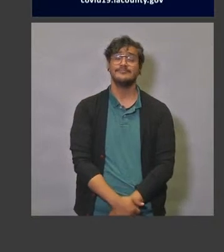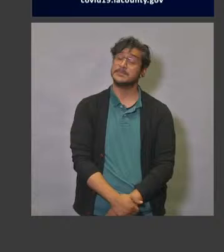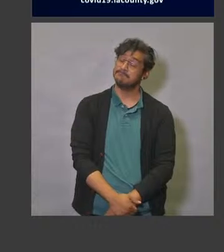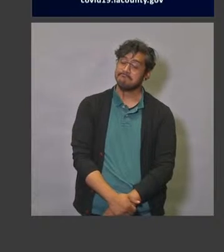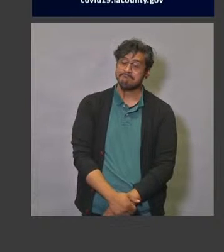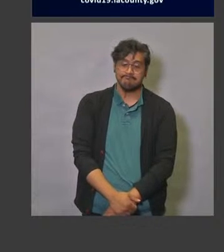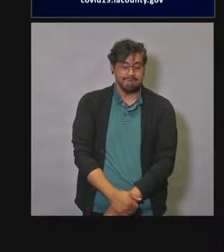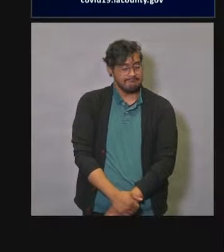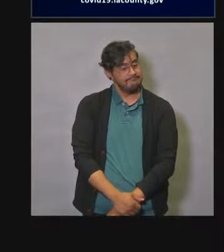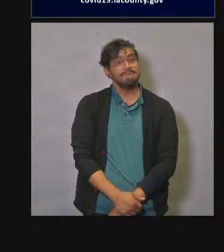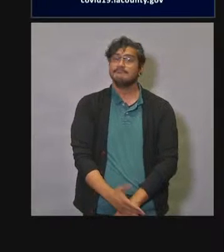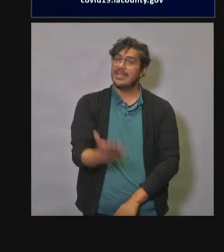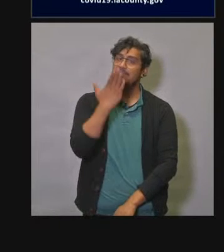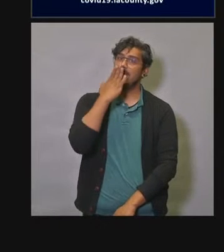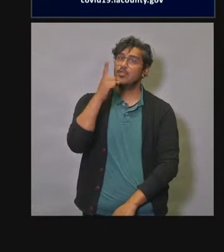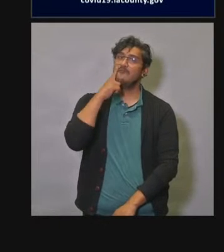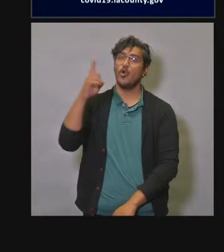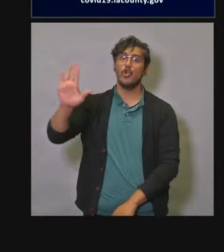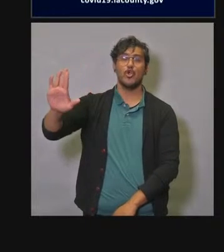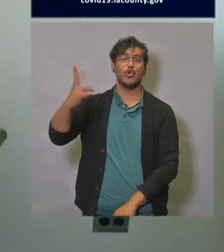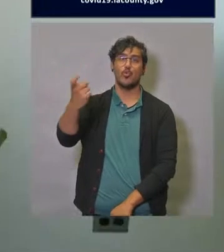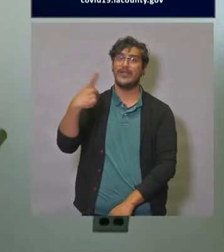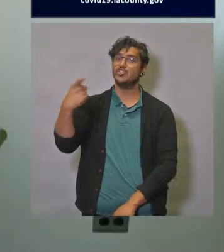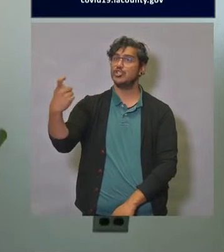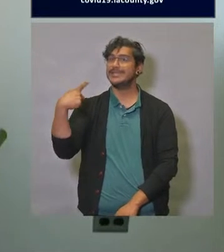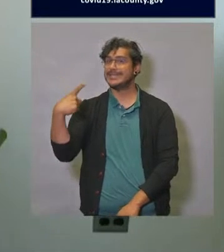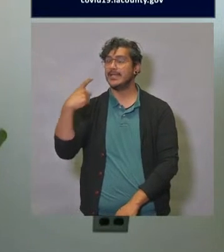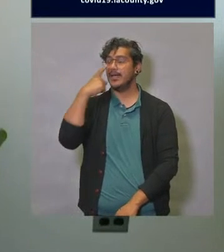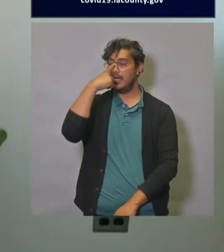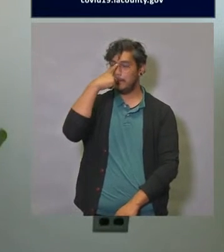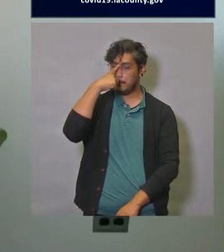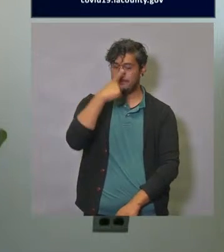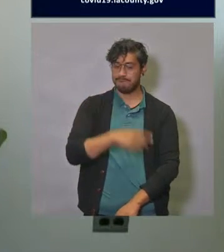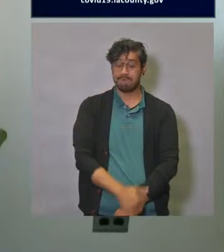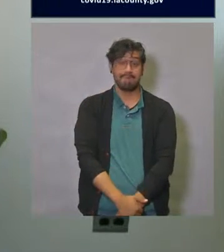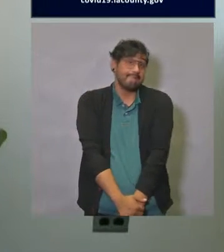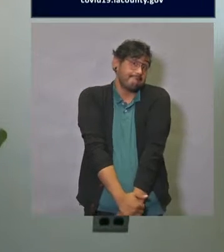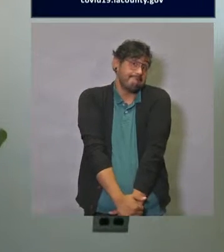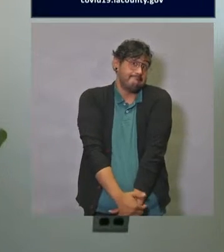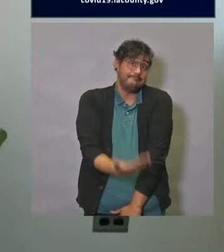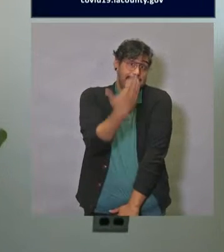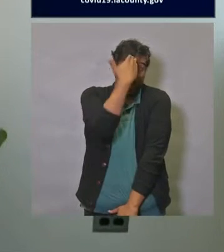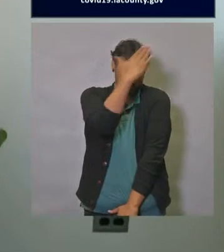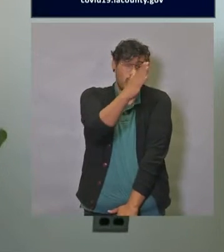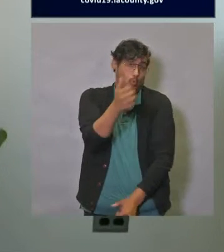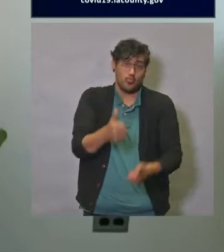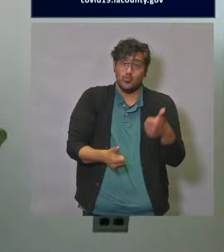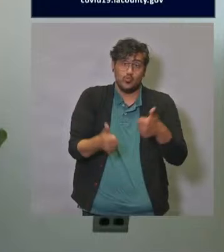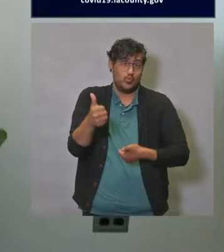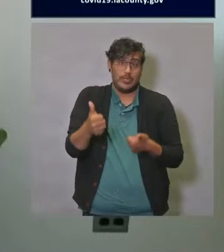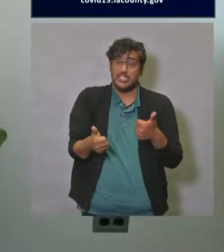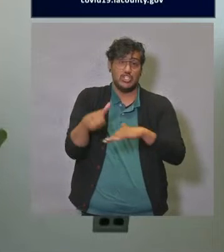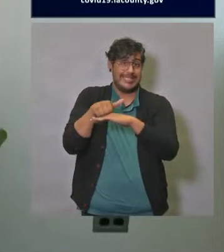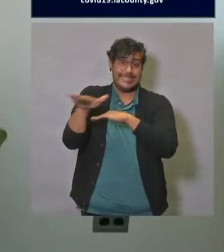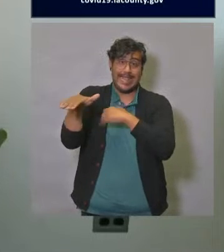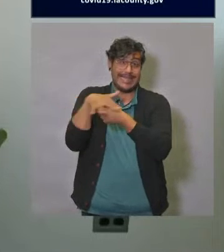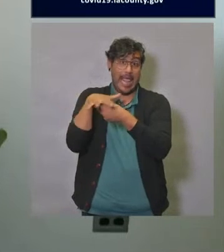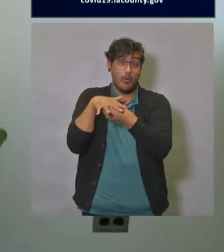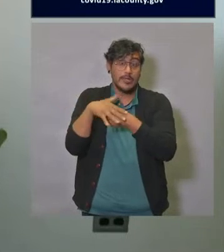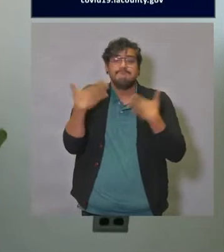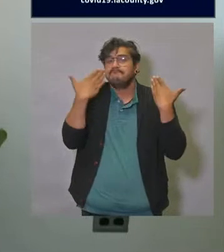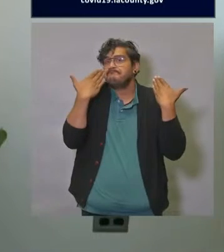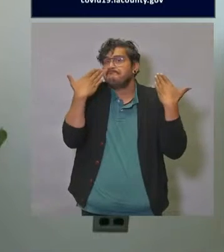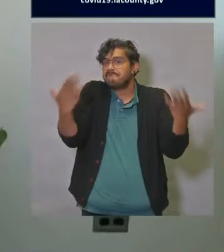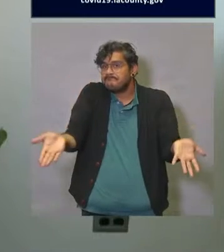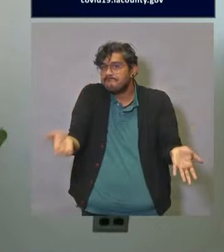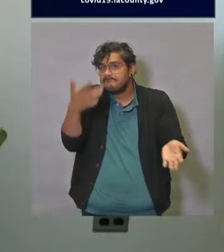Yeah, I don't, thanks for both those questions. They're really good questions. I don't know exactly which were the sending counties. It really goes